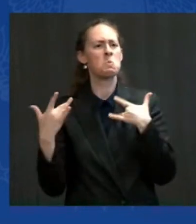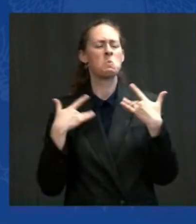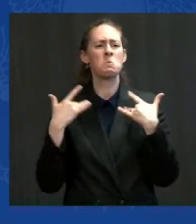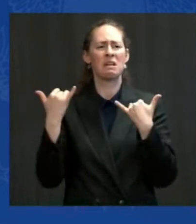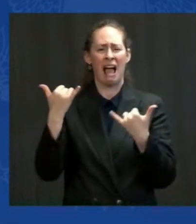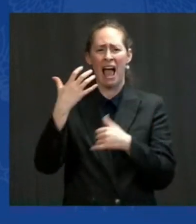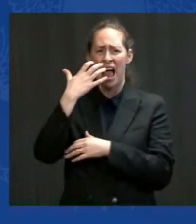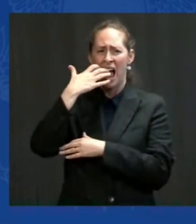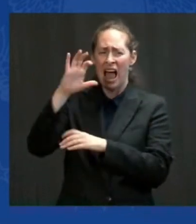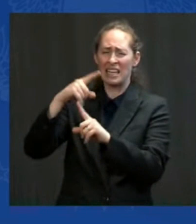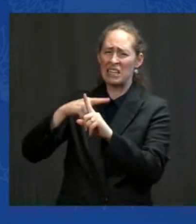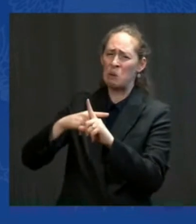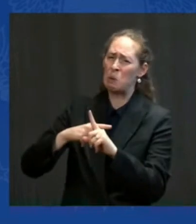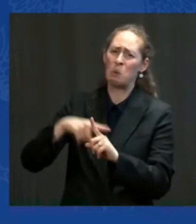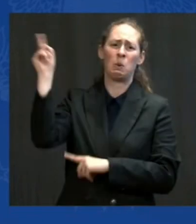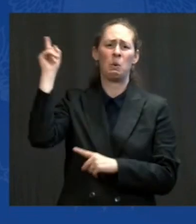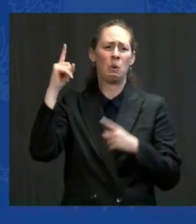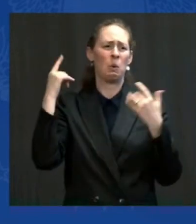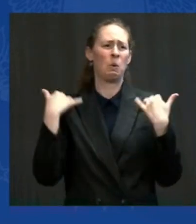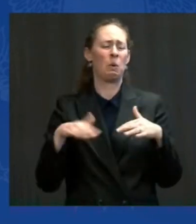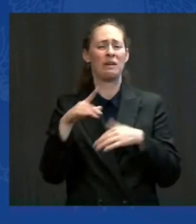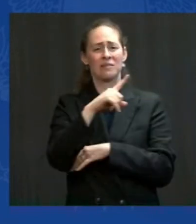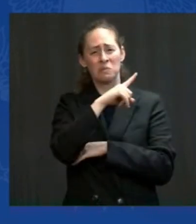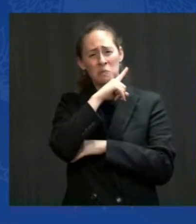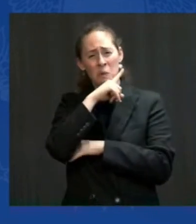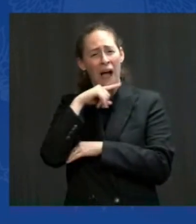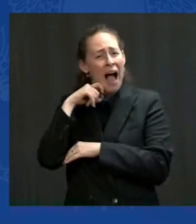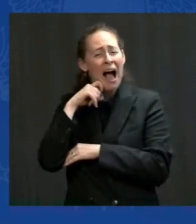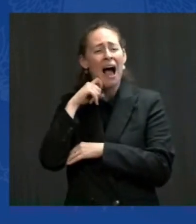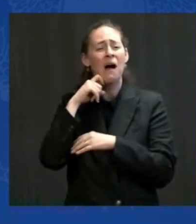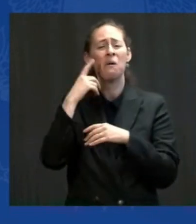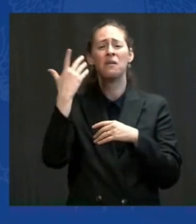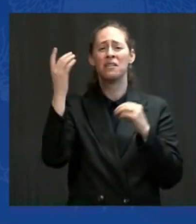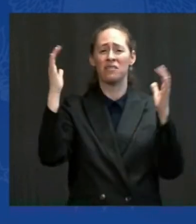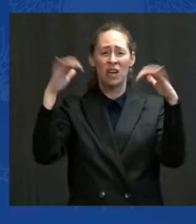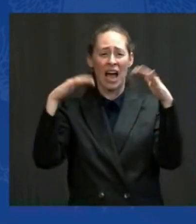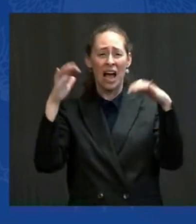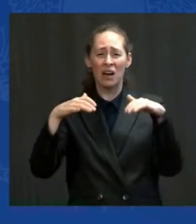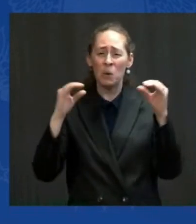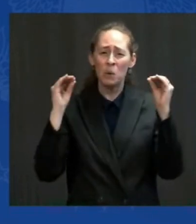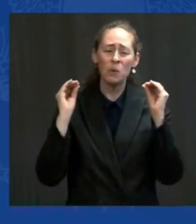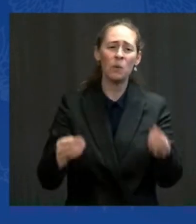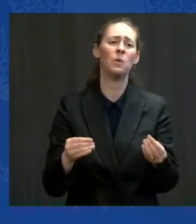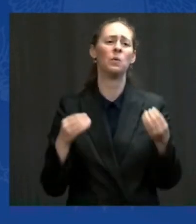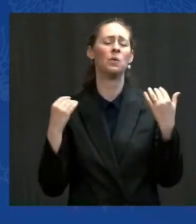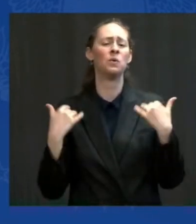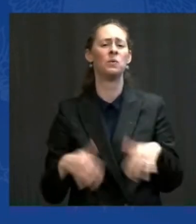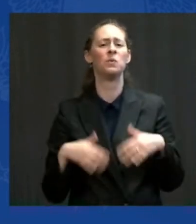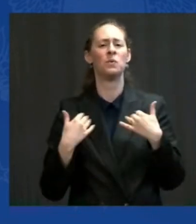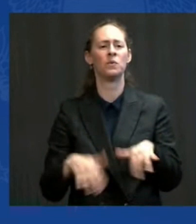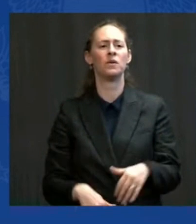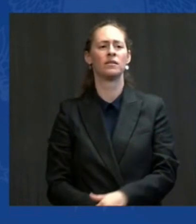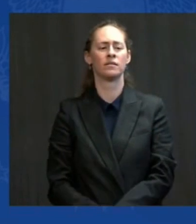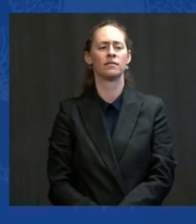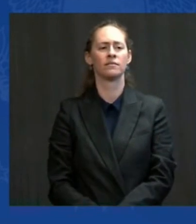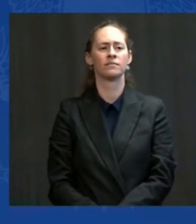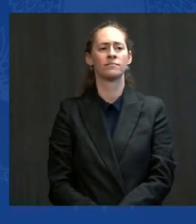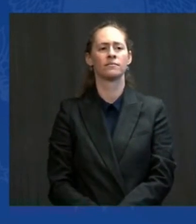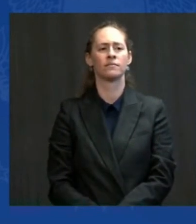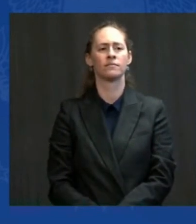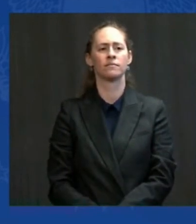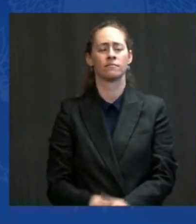drought, and a fire season that threatens to be much longer, more dangerous, and more destructive than ever. Last year, for